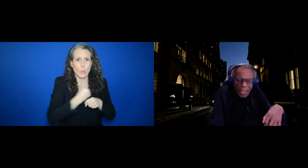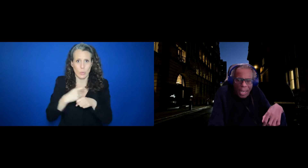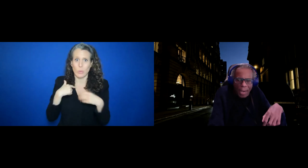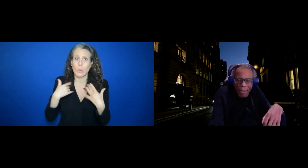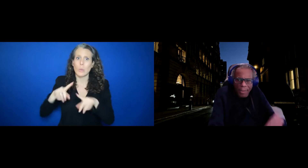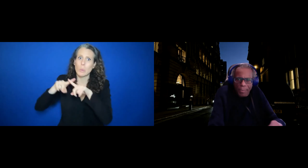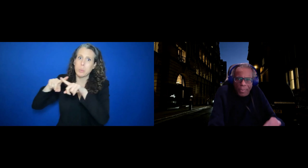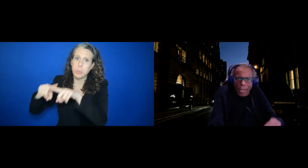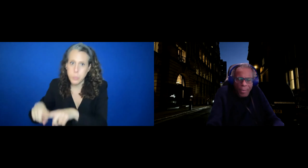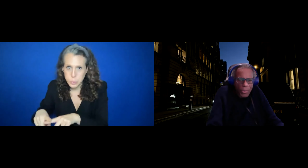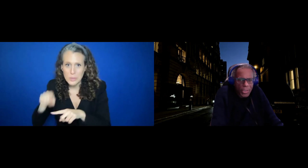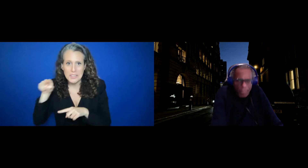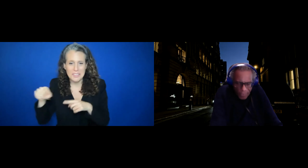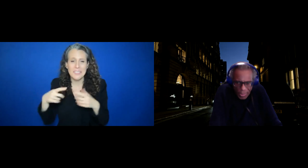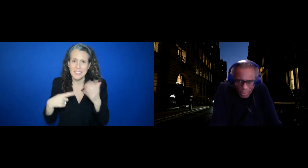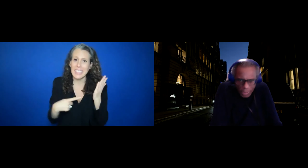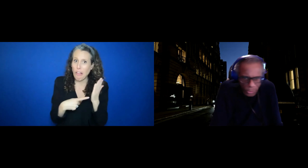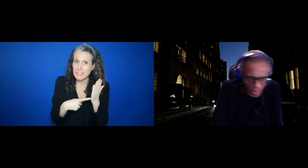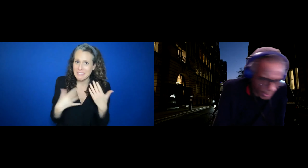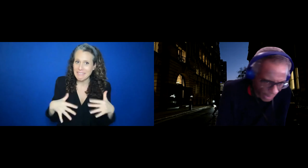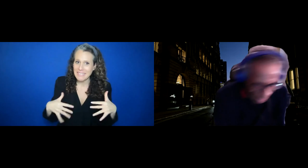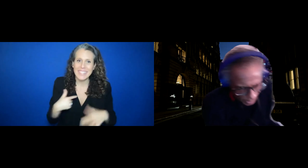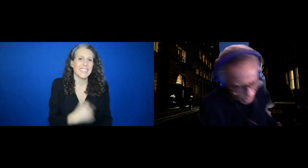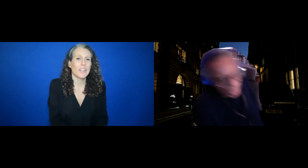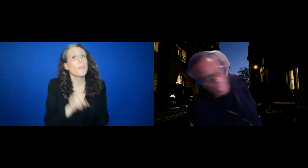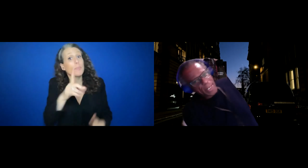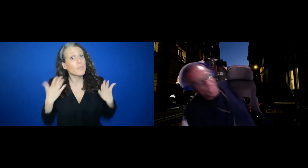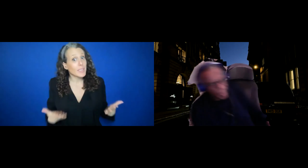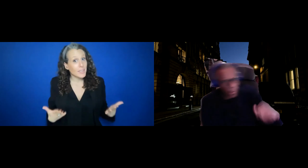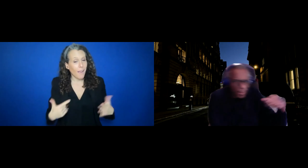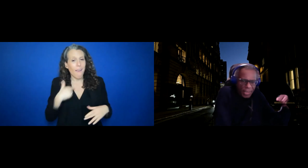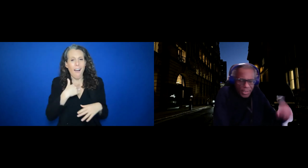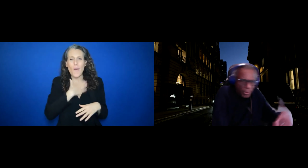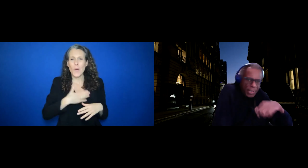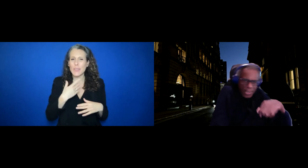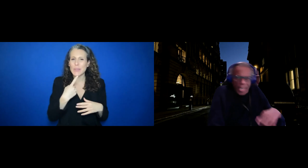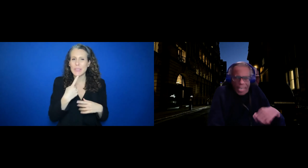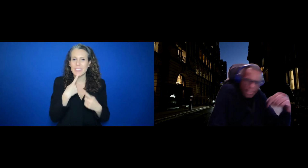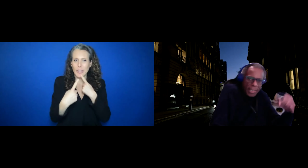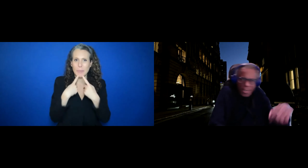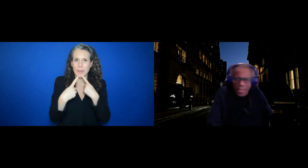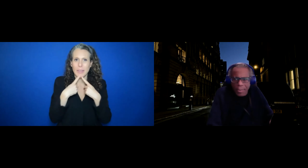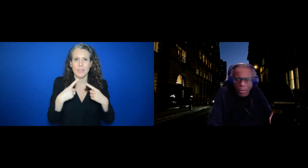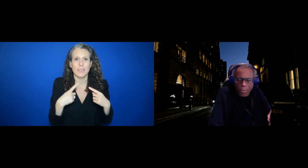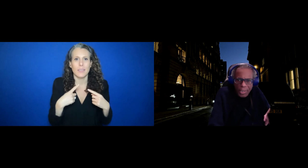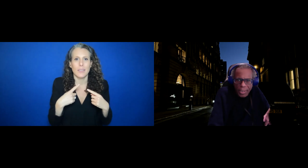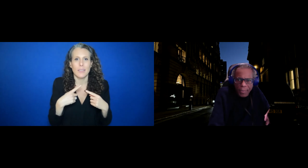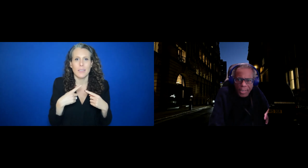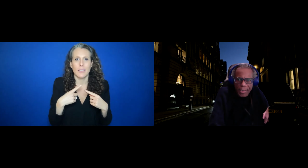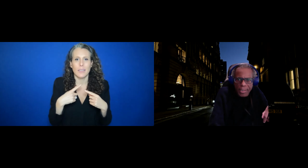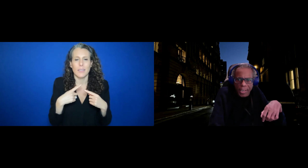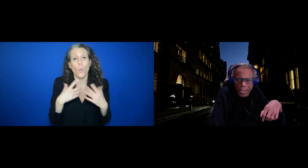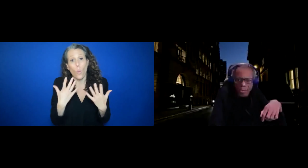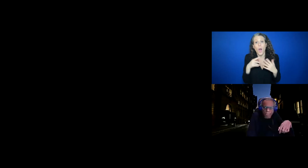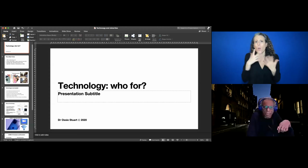lot. However, I'm also, like to talk about today, is about, as Lauren just hinted at, is the problems that come